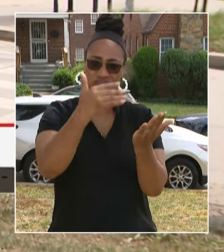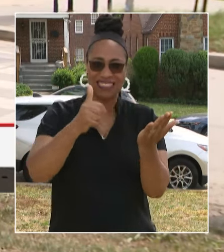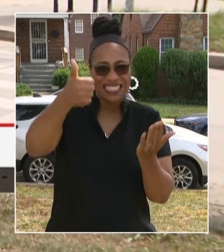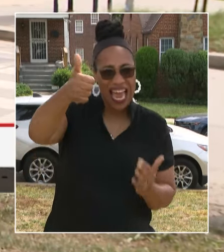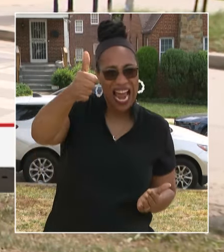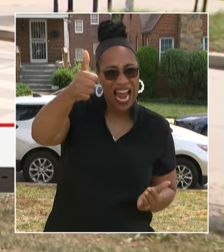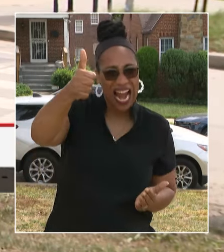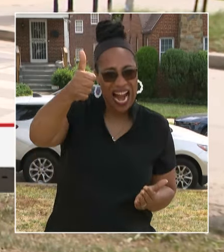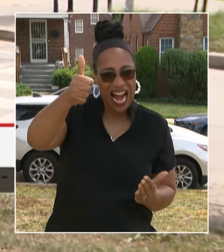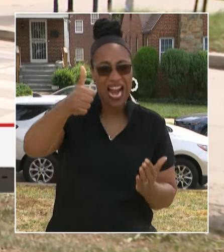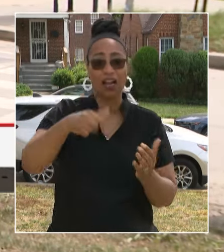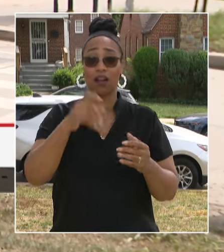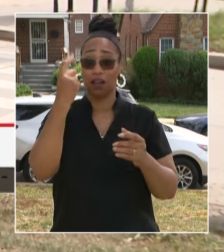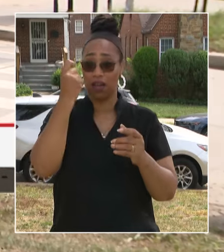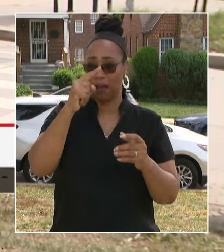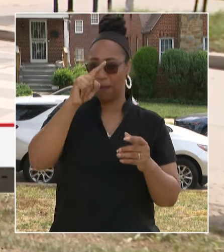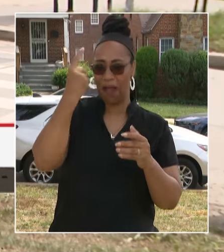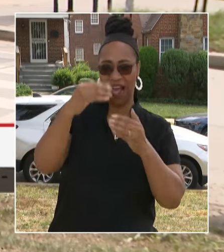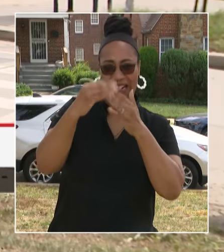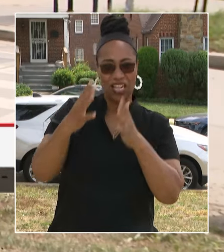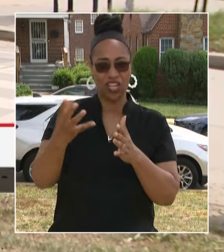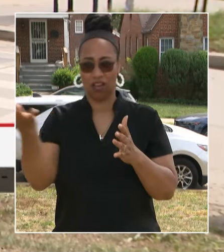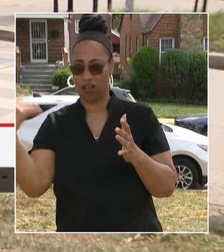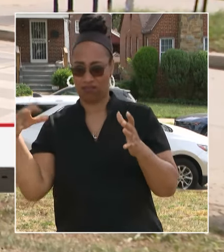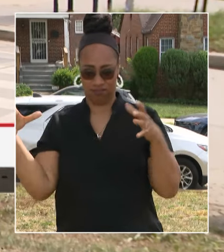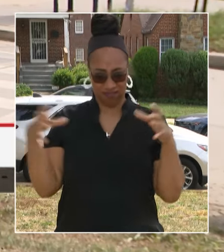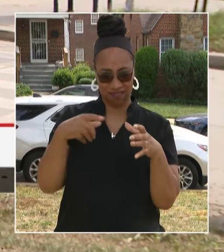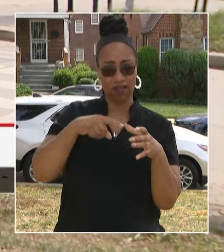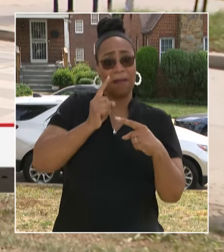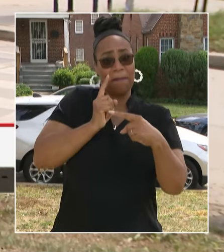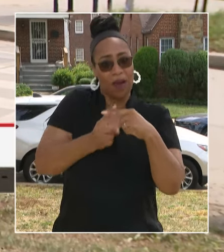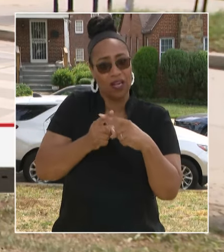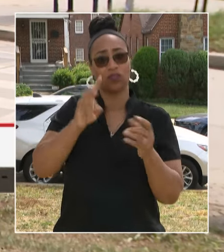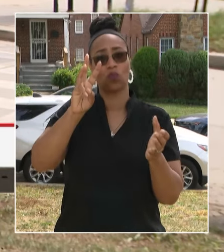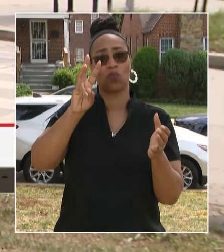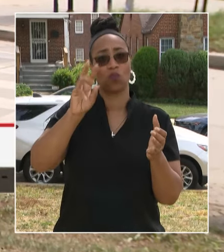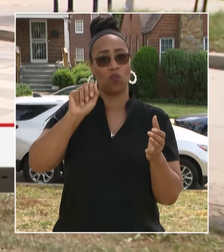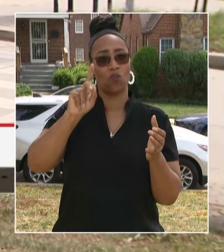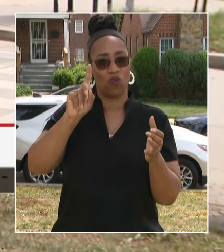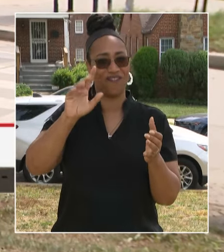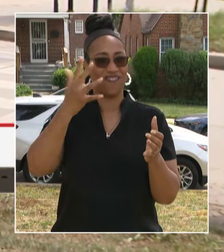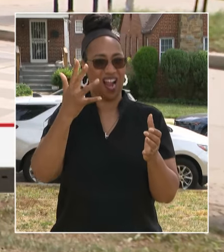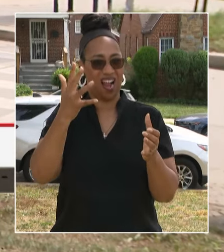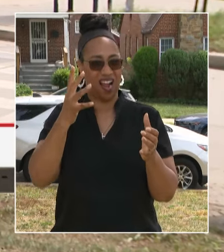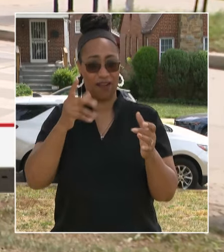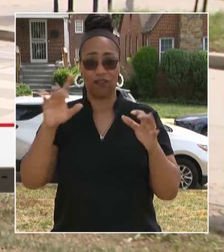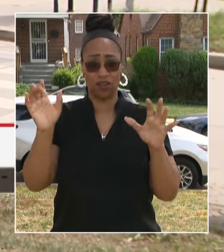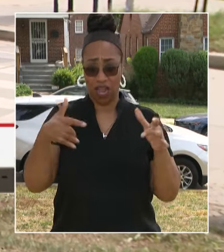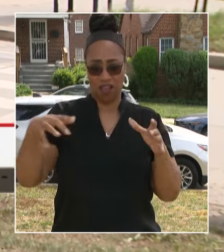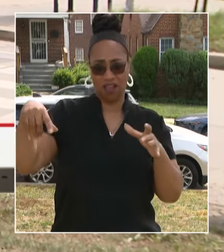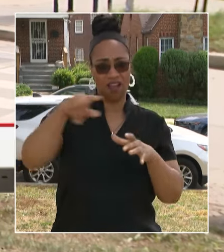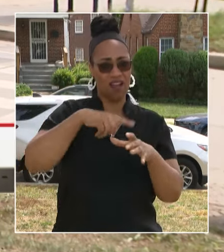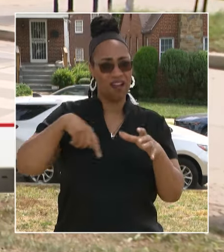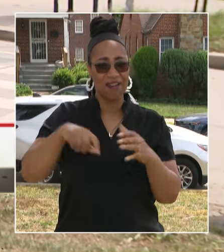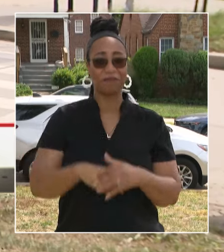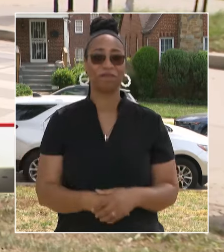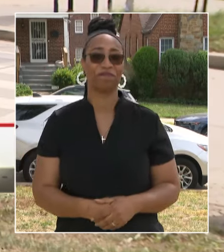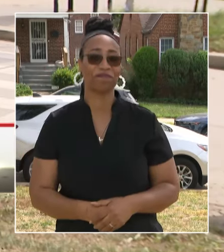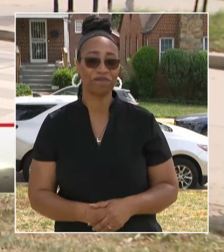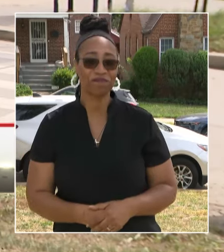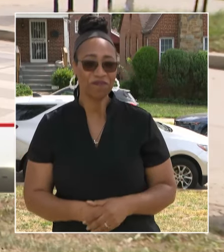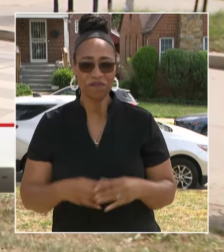History Month. And chief among them was William Spaulding, Ward 5's very first council member following